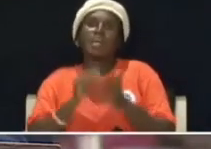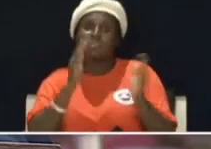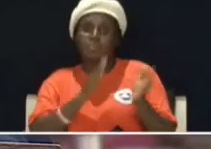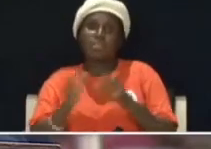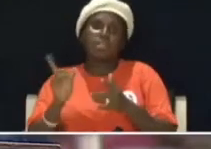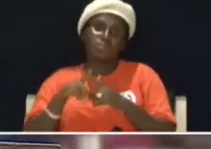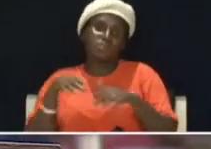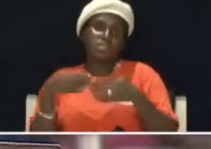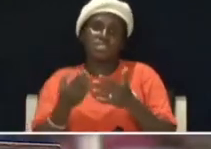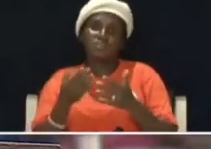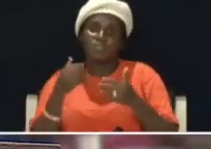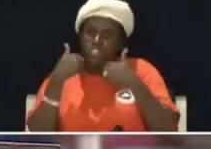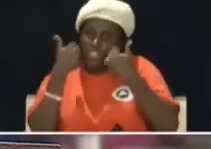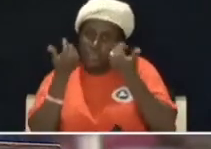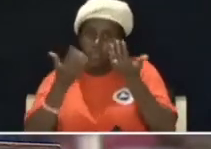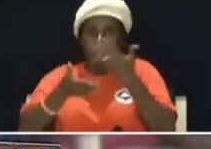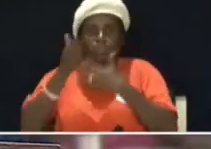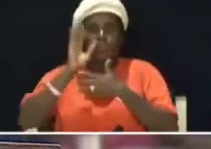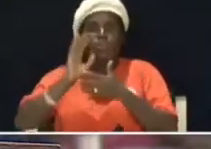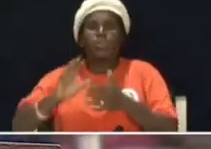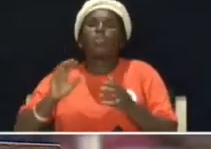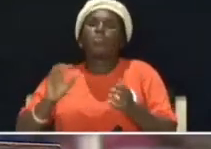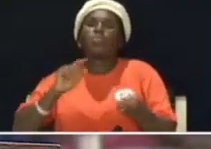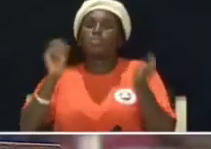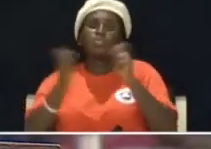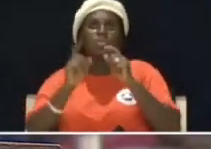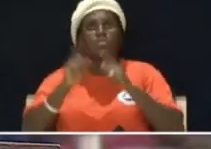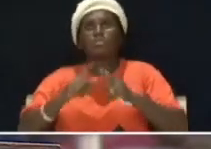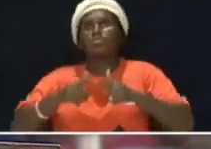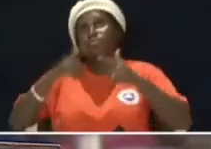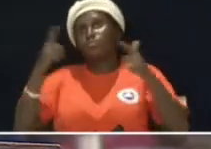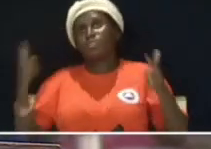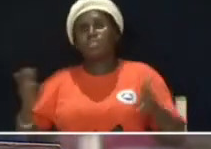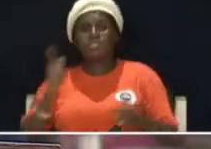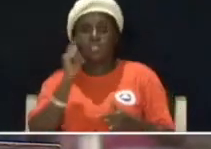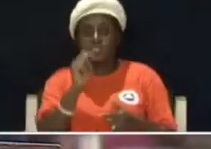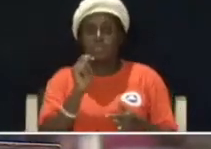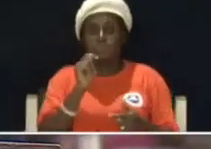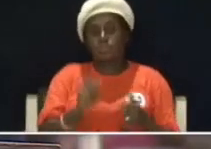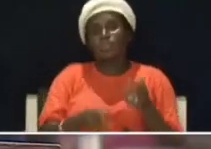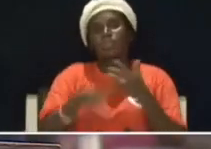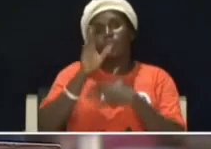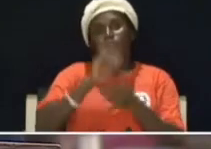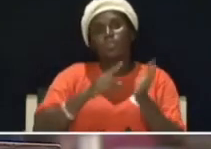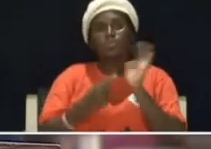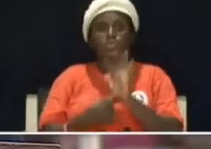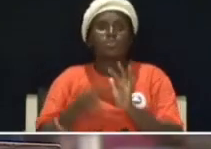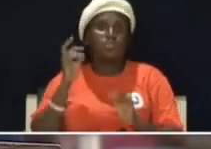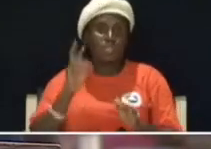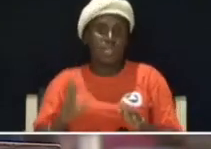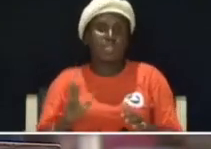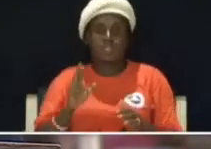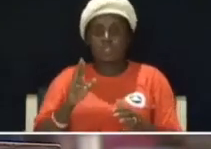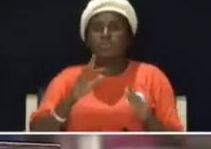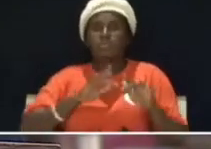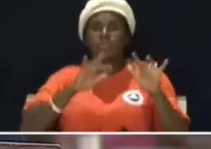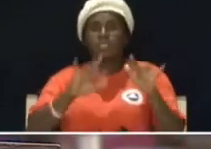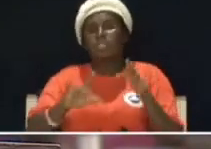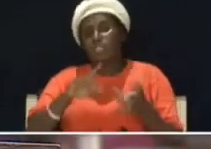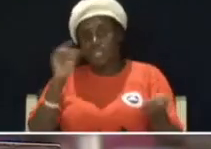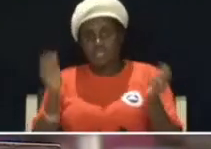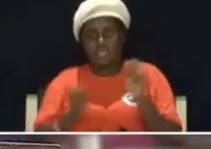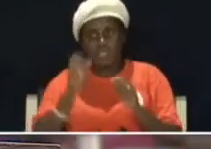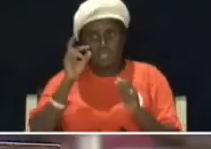shame, God will turn it to a mega testimony. God showed her mercy and changed her story.